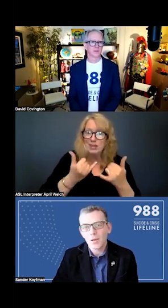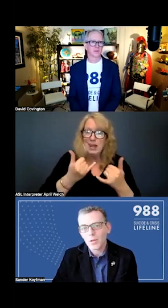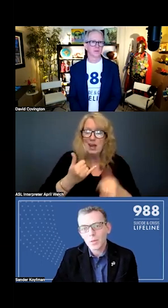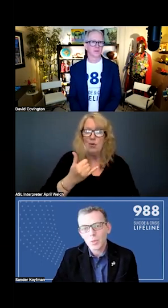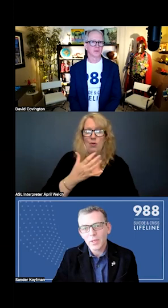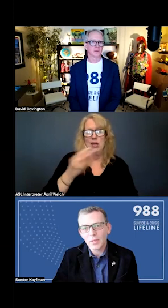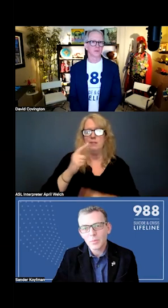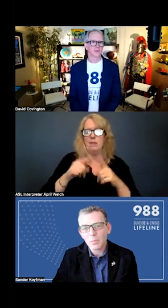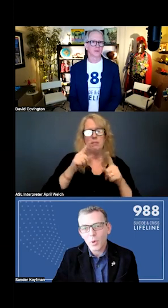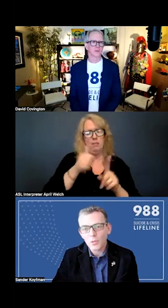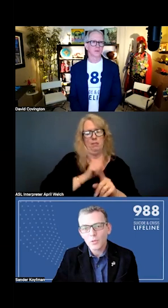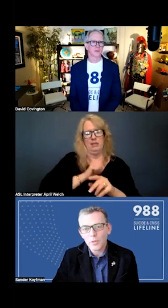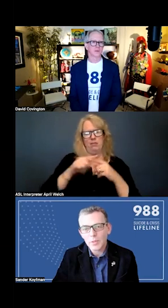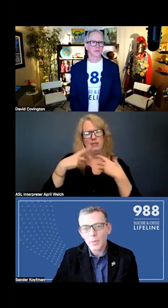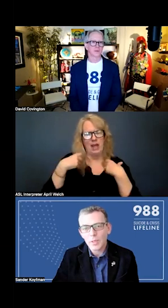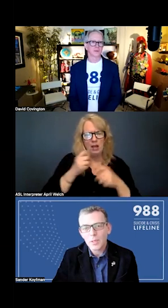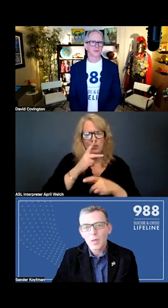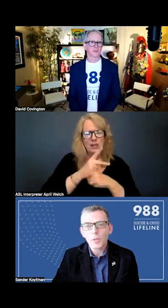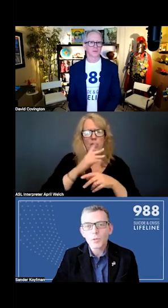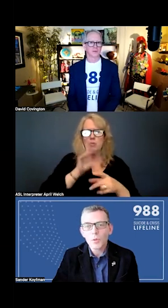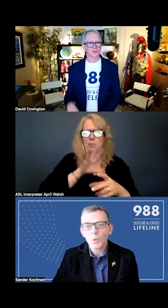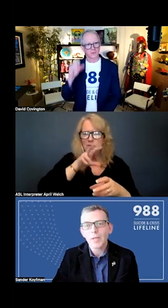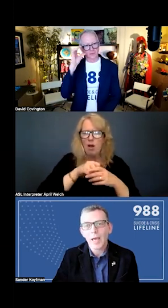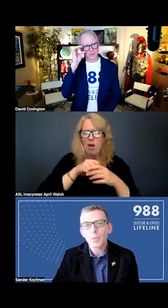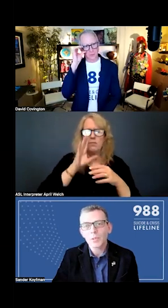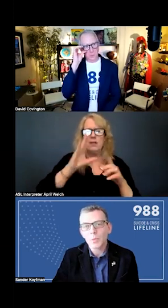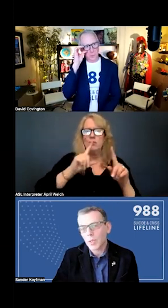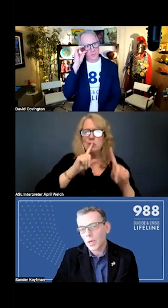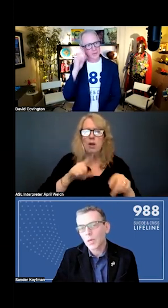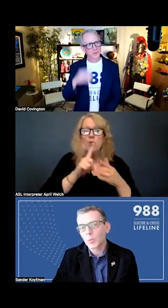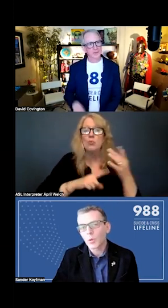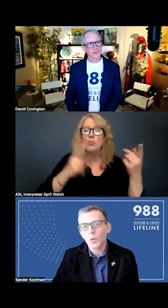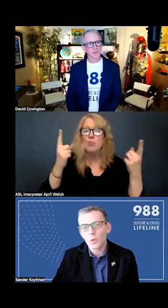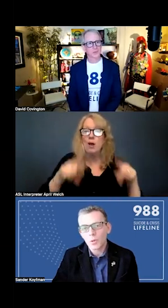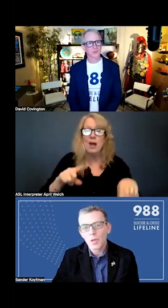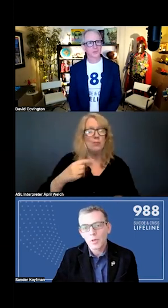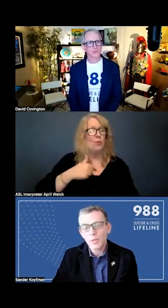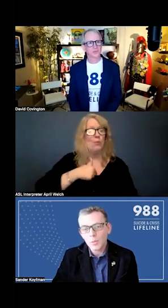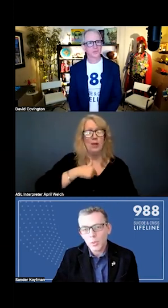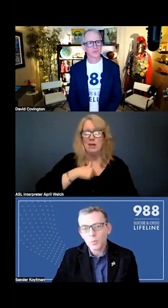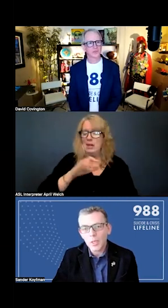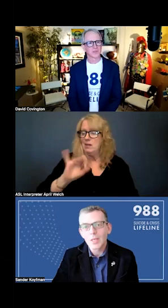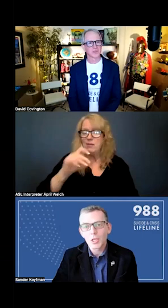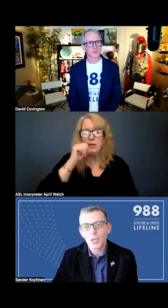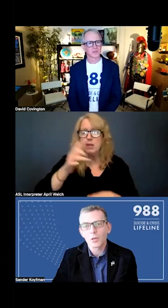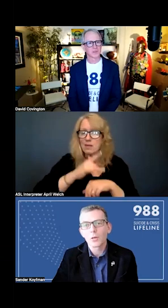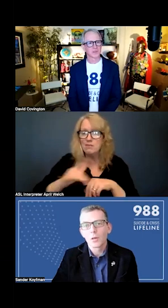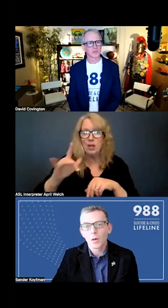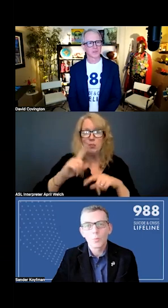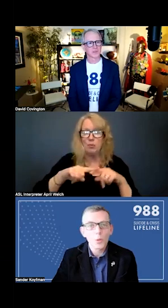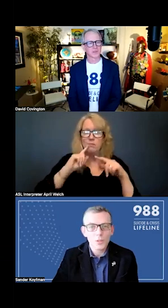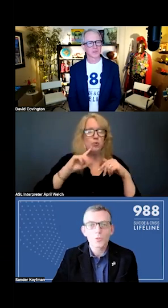a healthcare provider, be part of the response, but also what happens when I'm no longer available to be